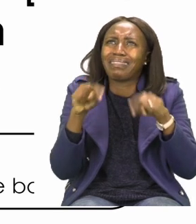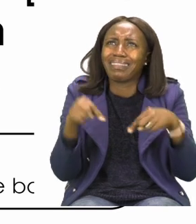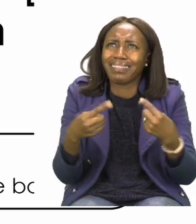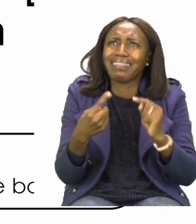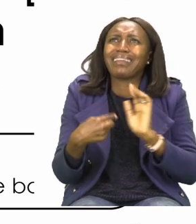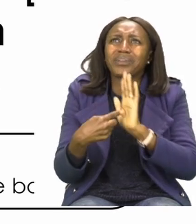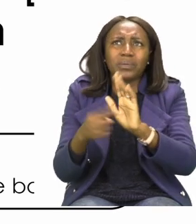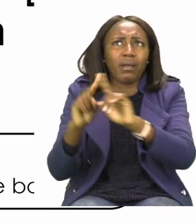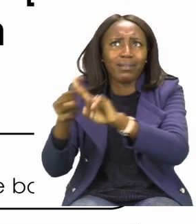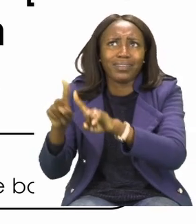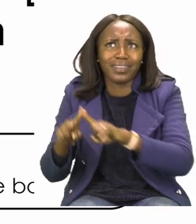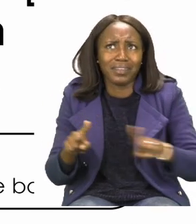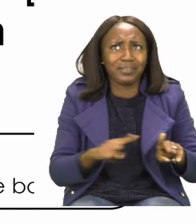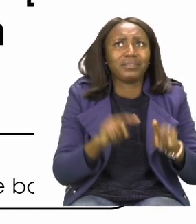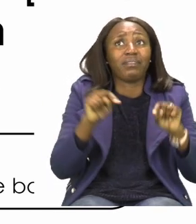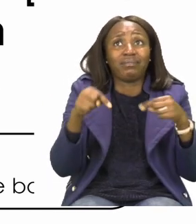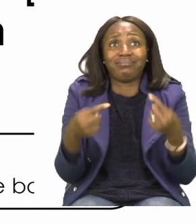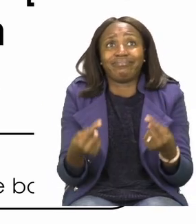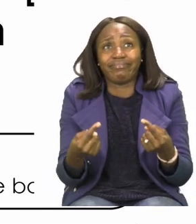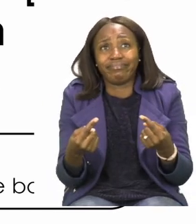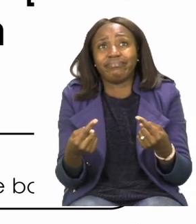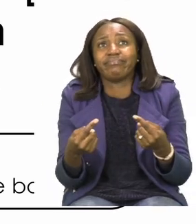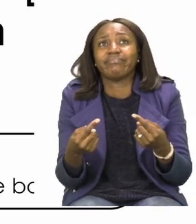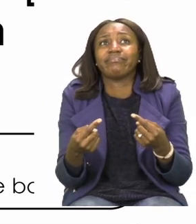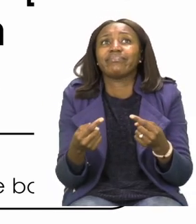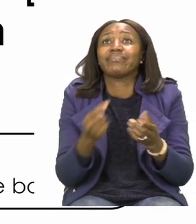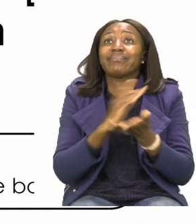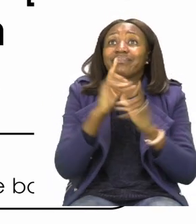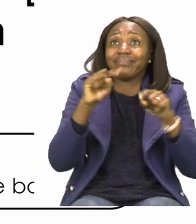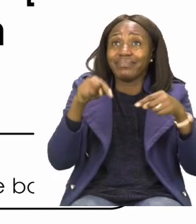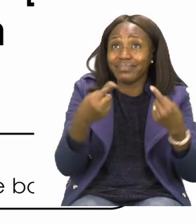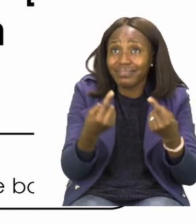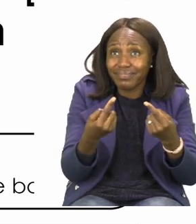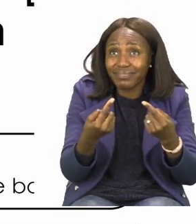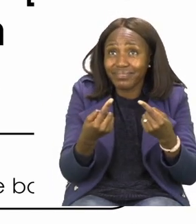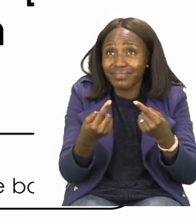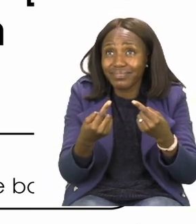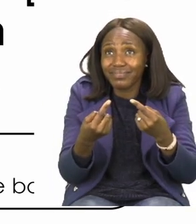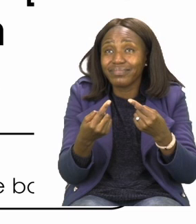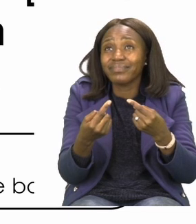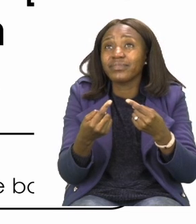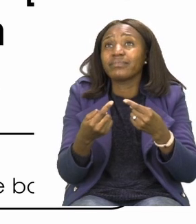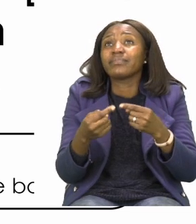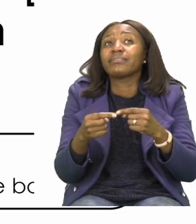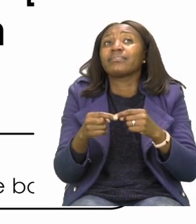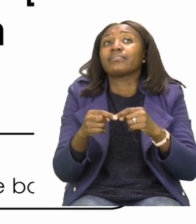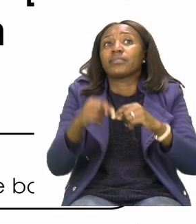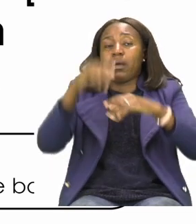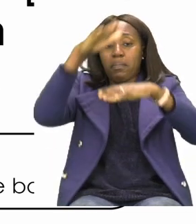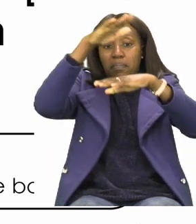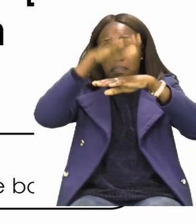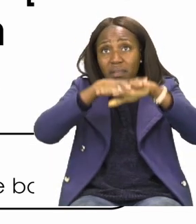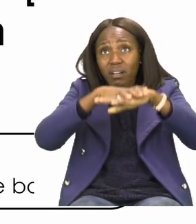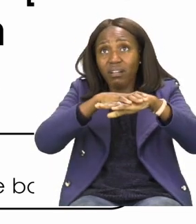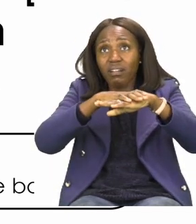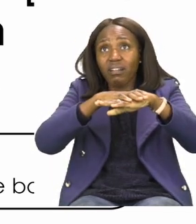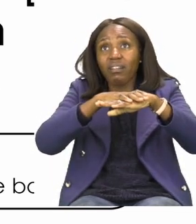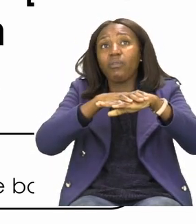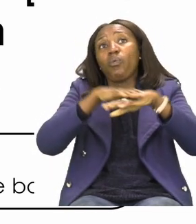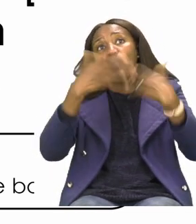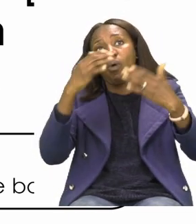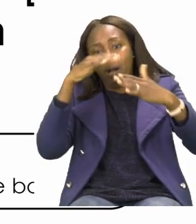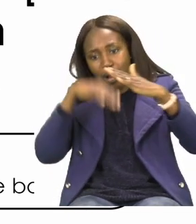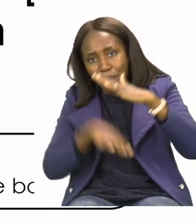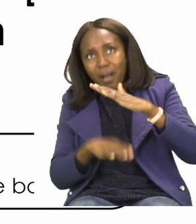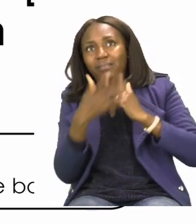things tell about matter. One thing is if it sinks